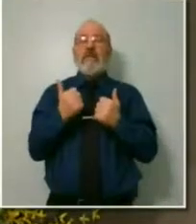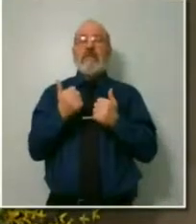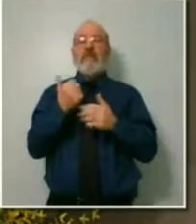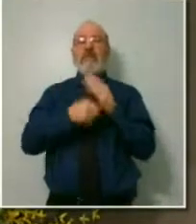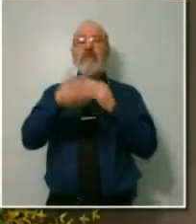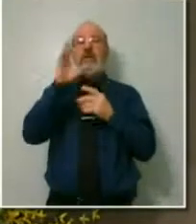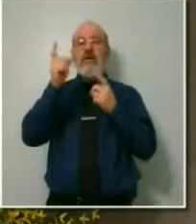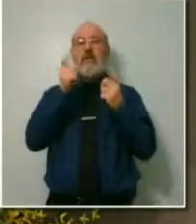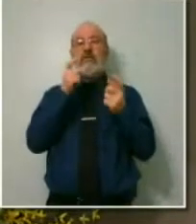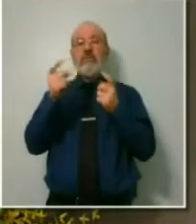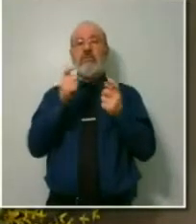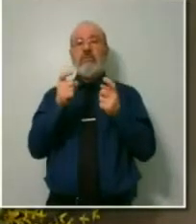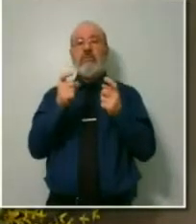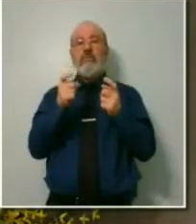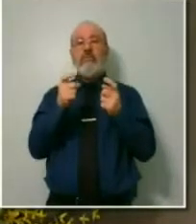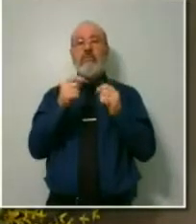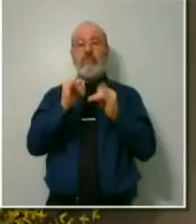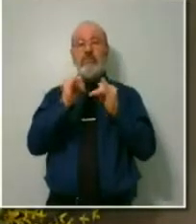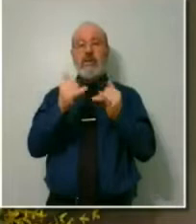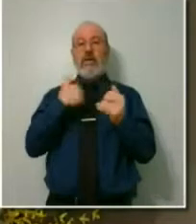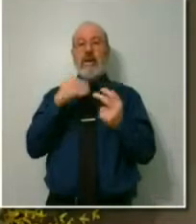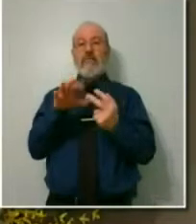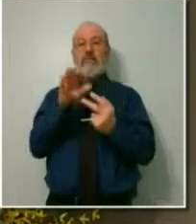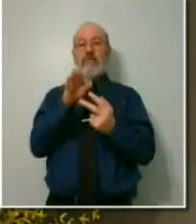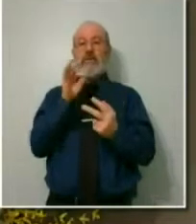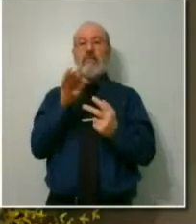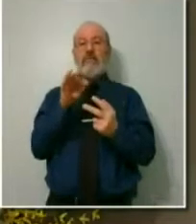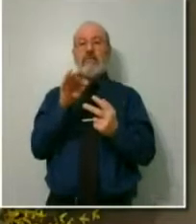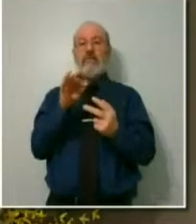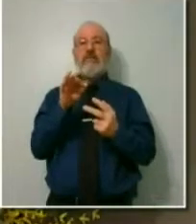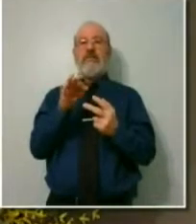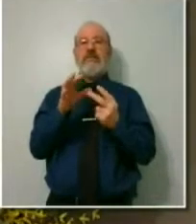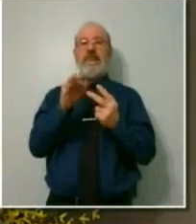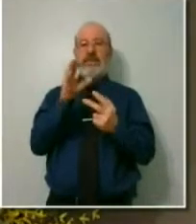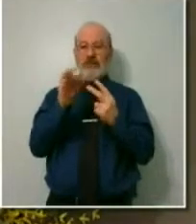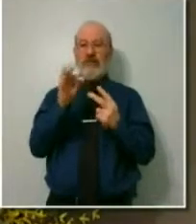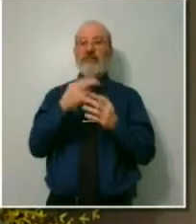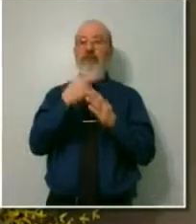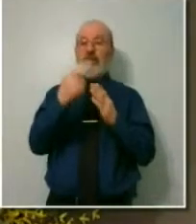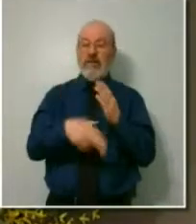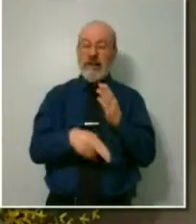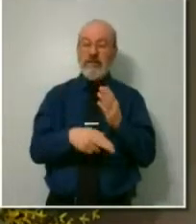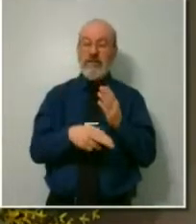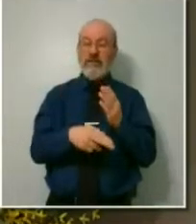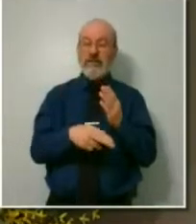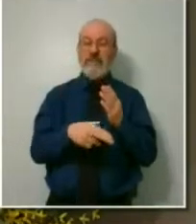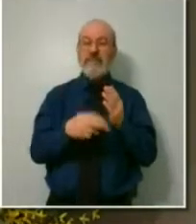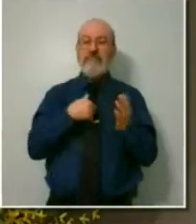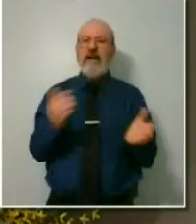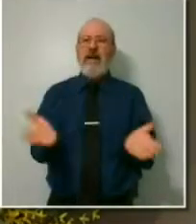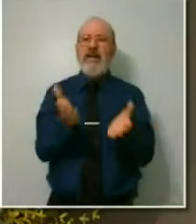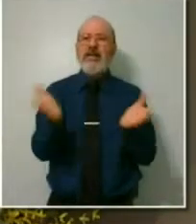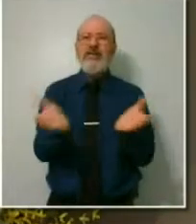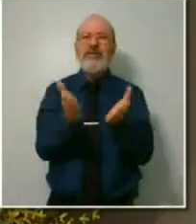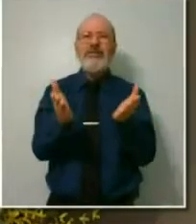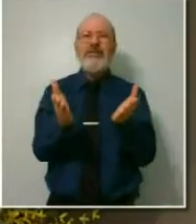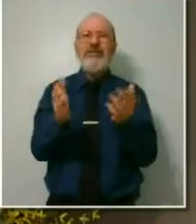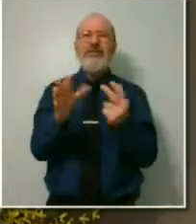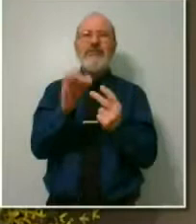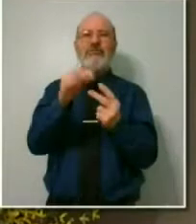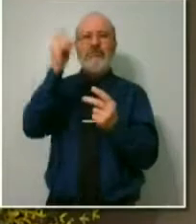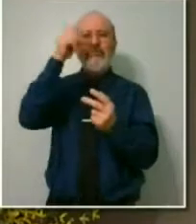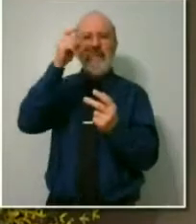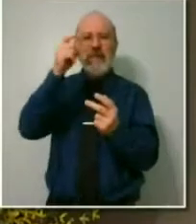control? You and I have a choice, and the choice will have a consequence. I encourage you to choose wisely.